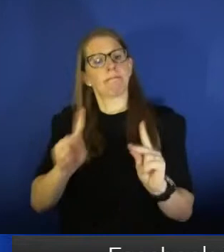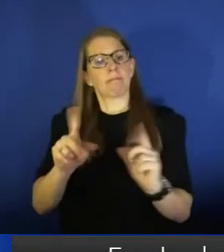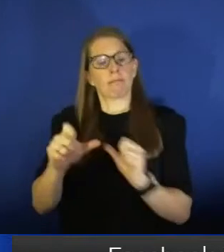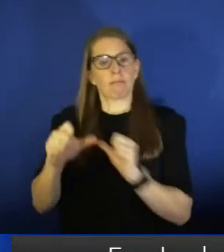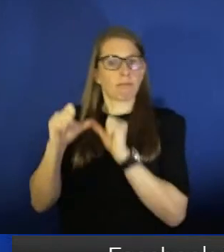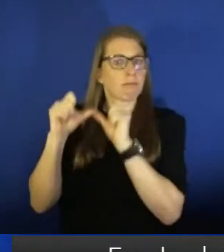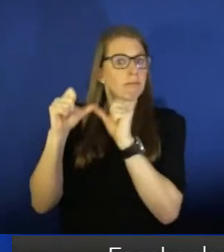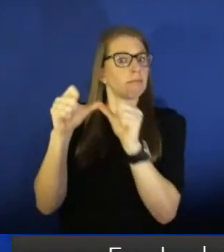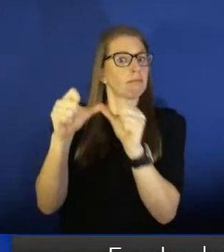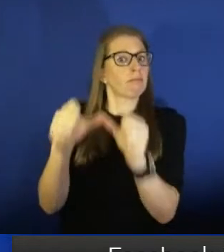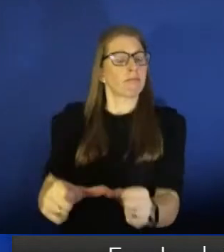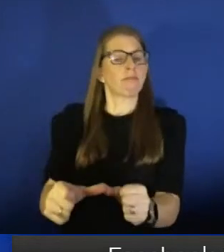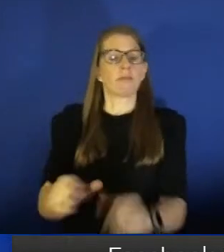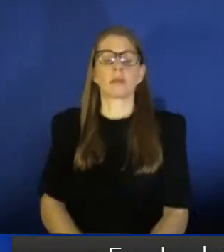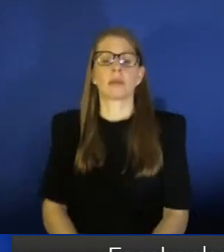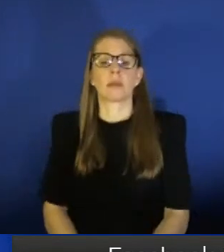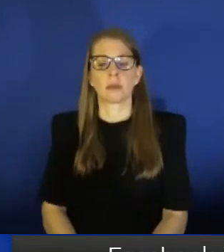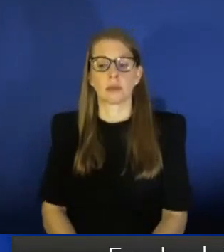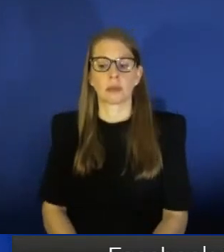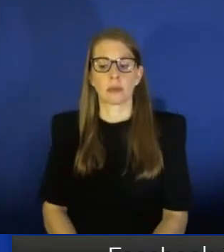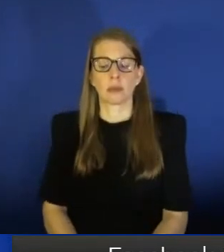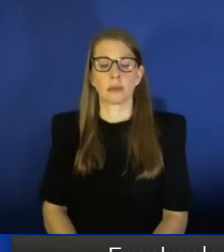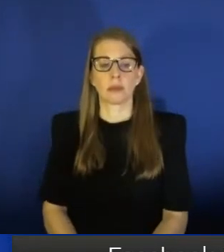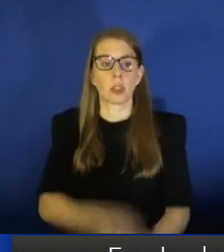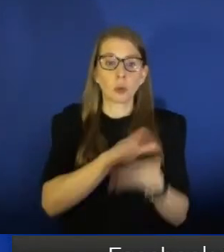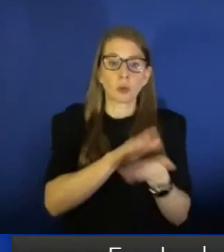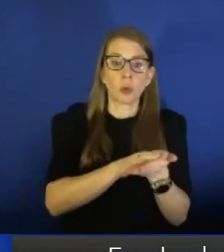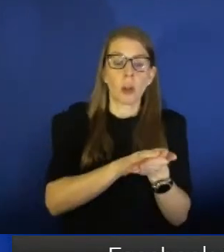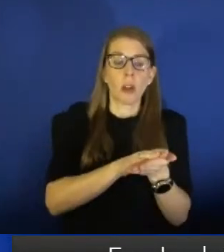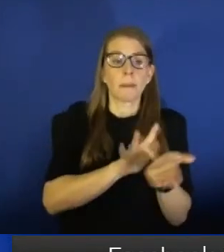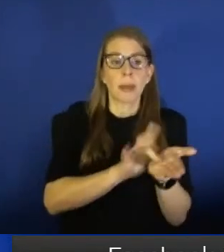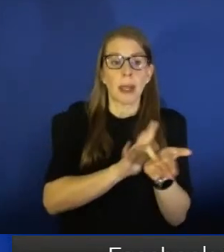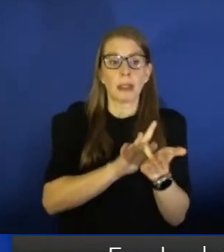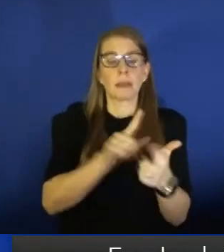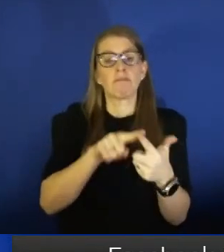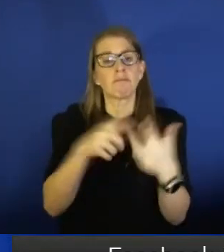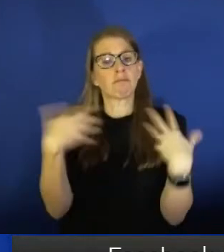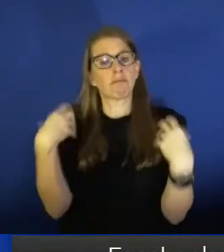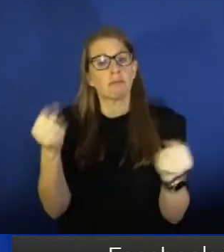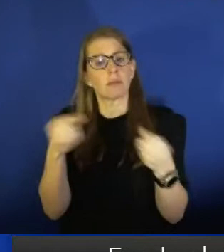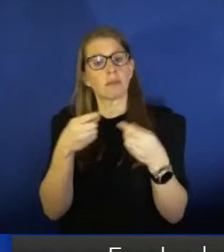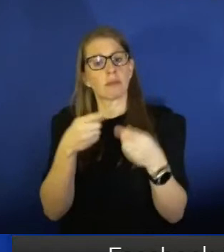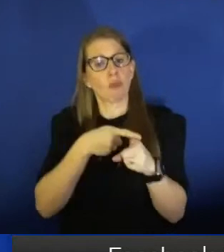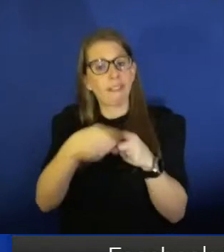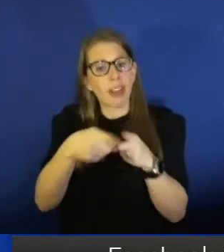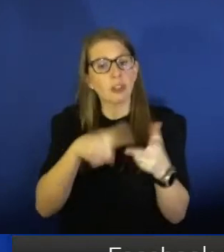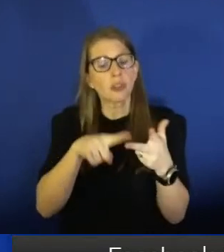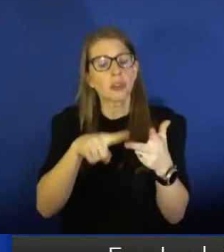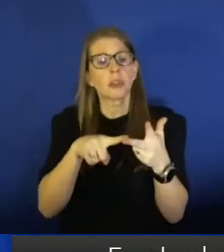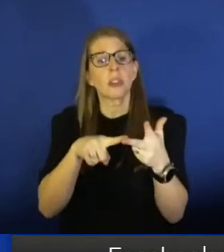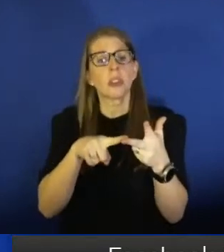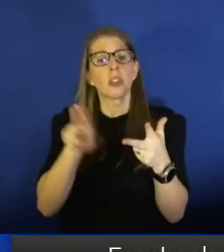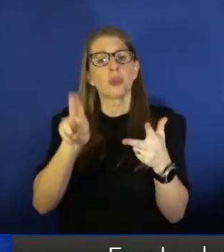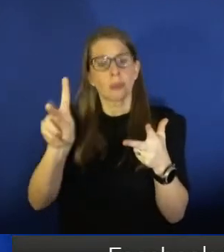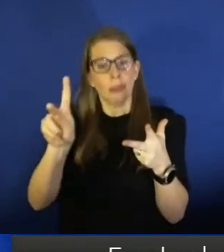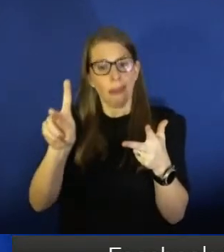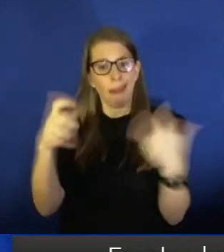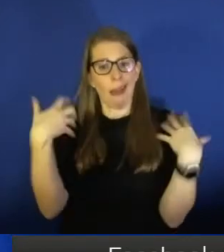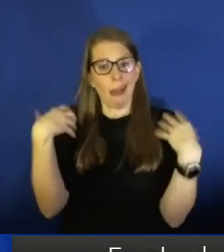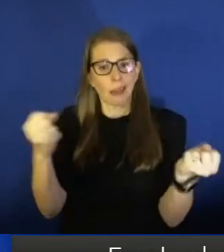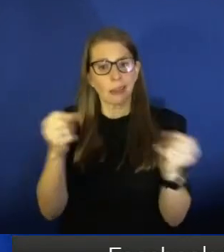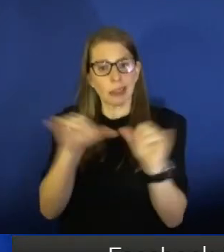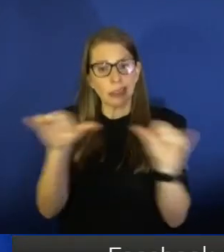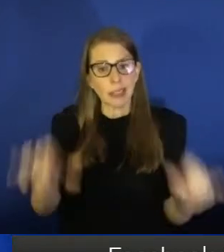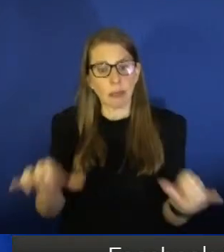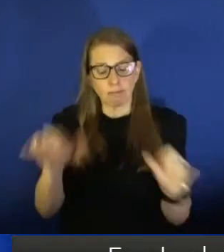KU School of Medicine and School of Nursing and Health Profession, as well as the UK health system for a long period